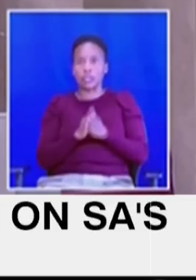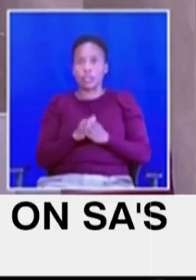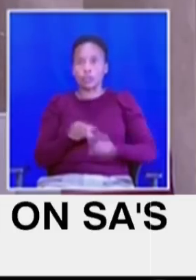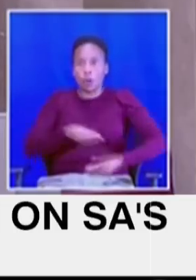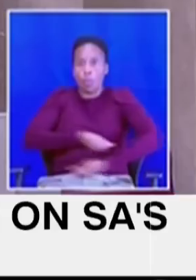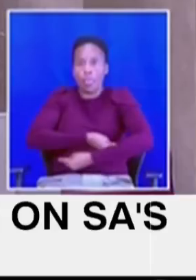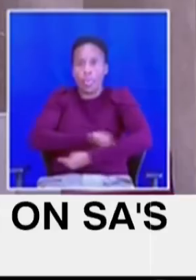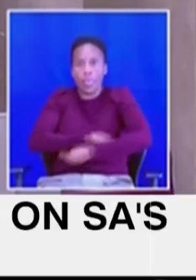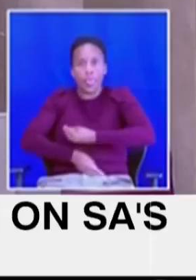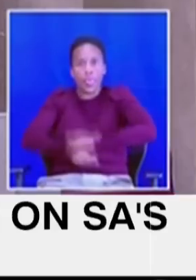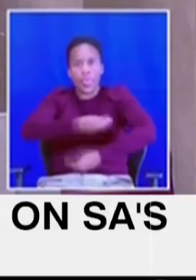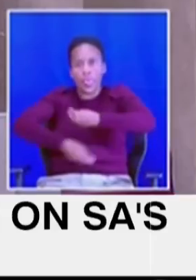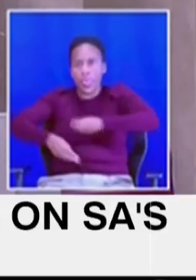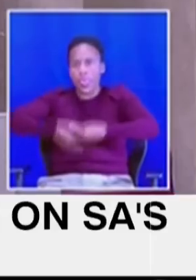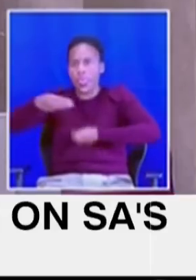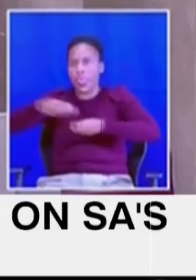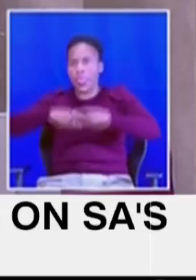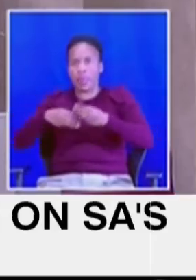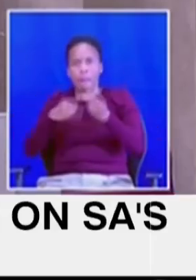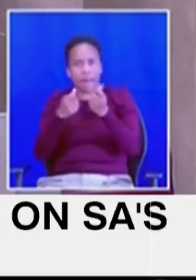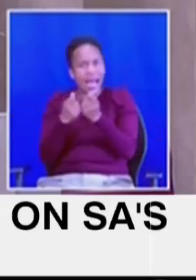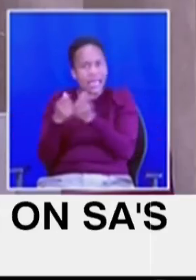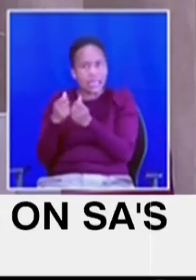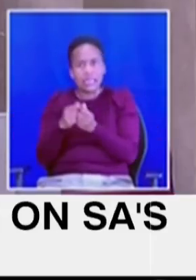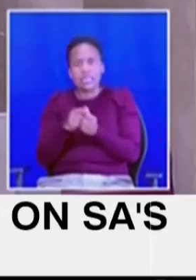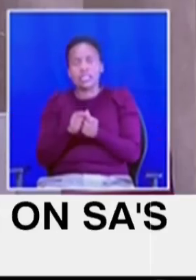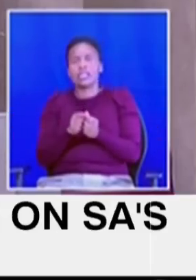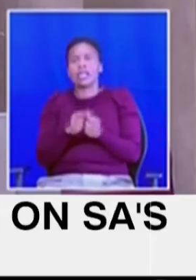countering the financing of terrorism.